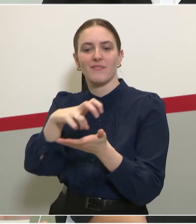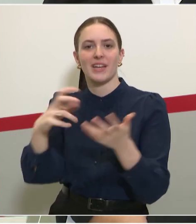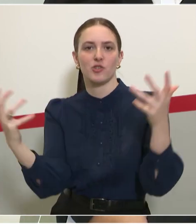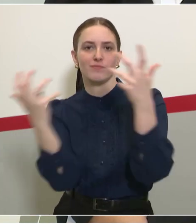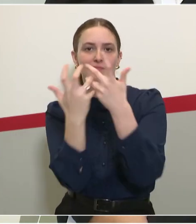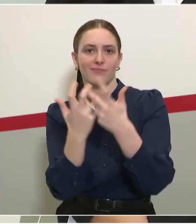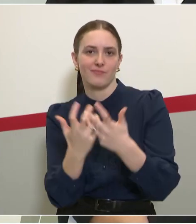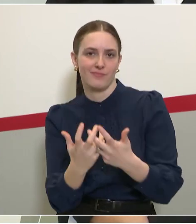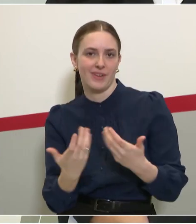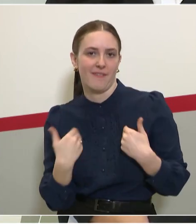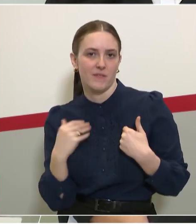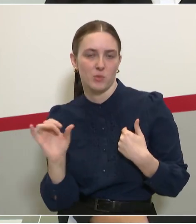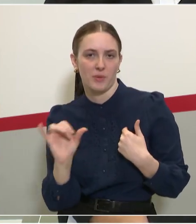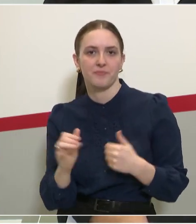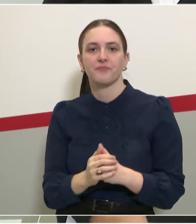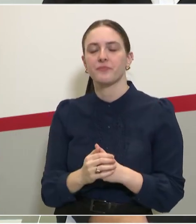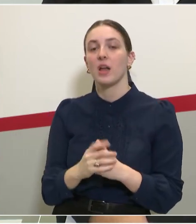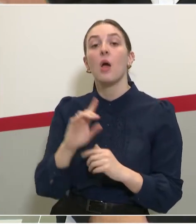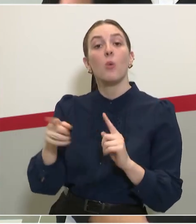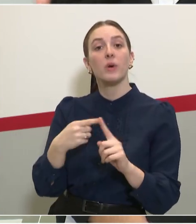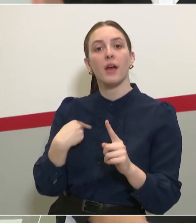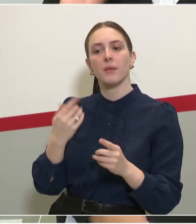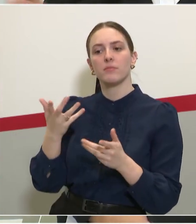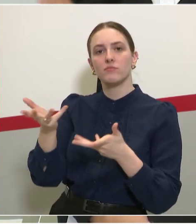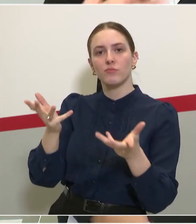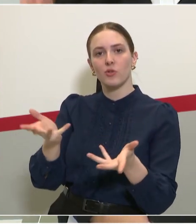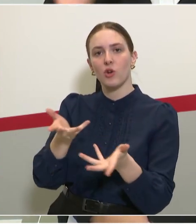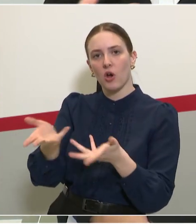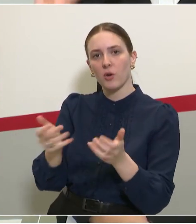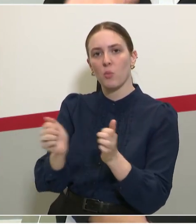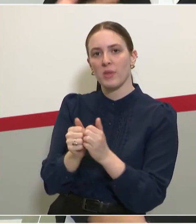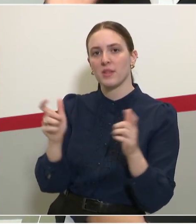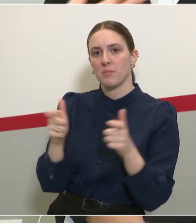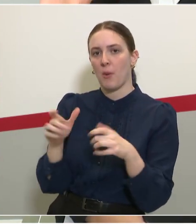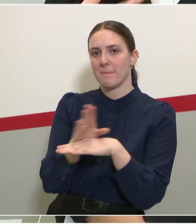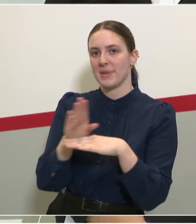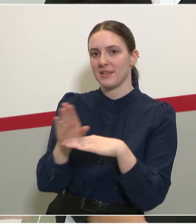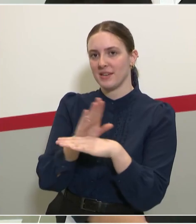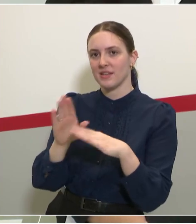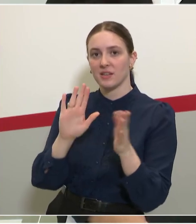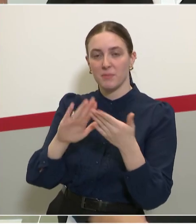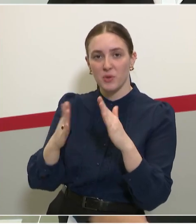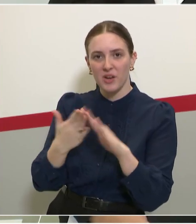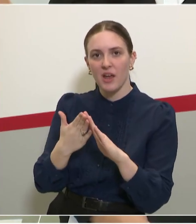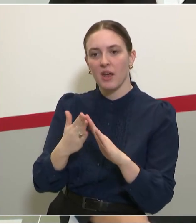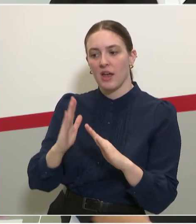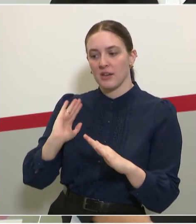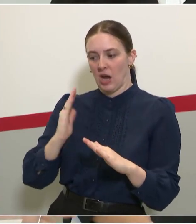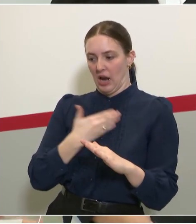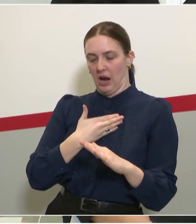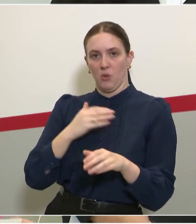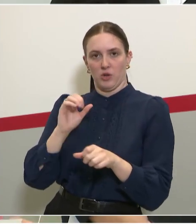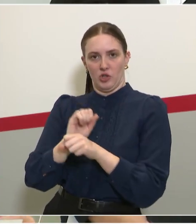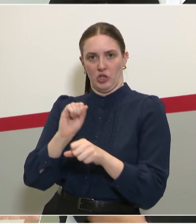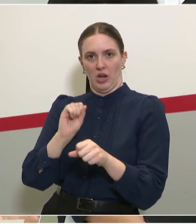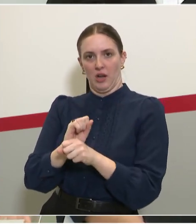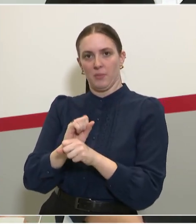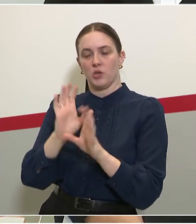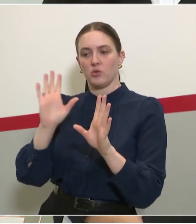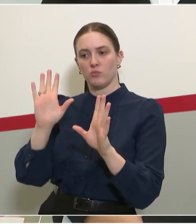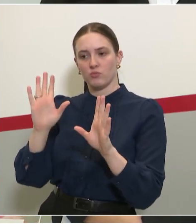small business community that it's our job in the government to create opportunity. And it's your job to go out there and